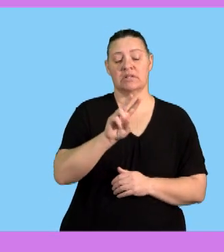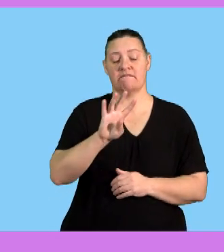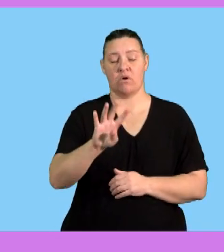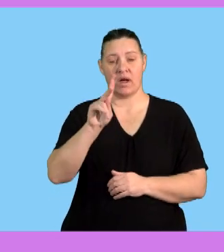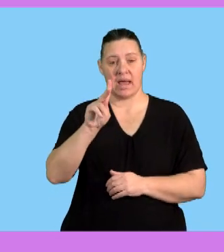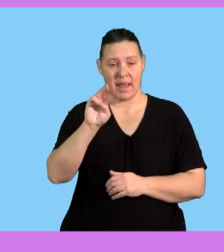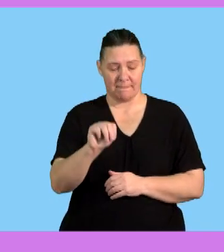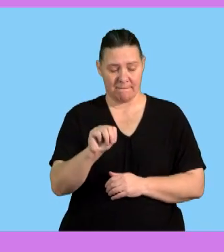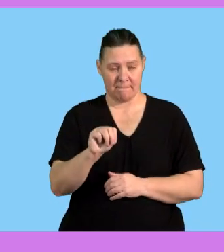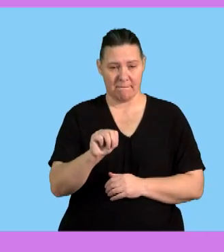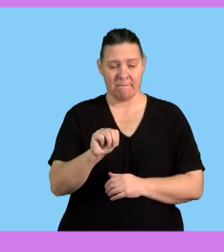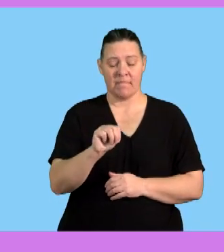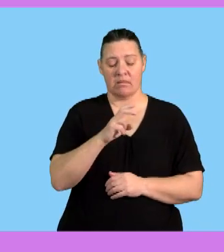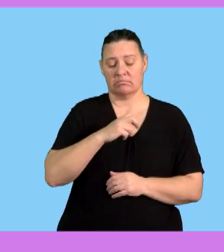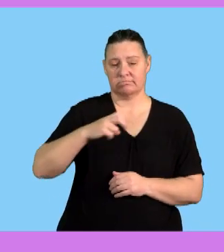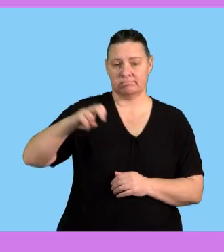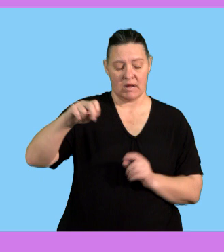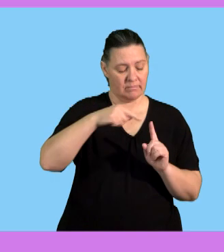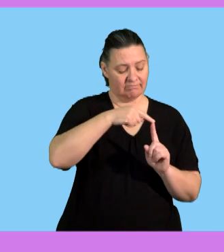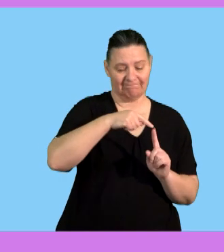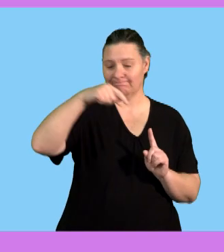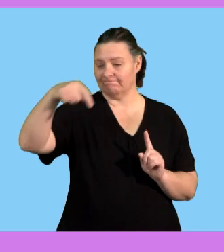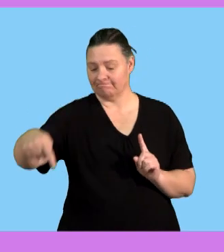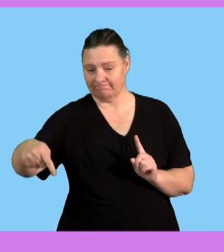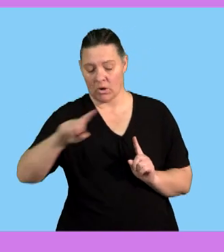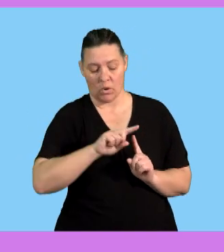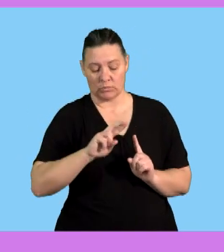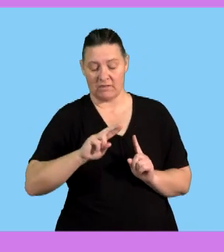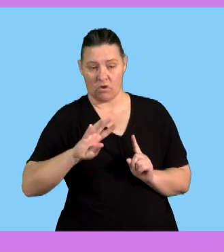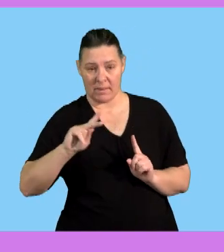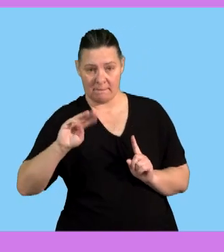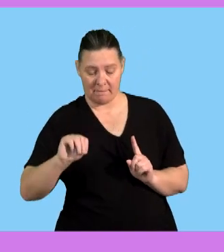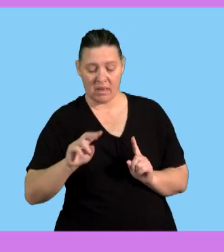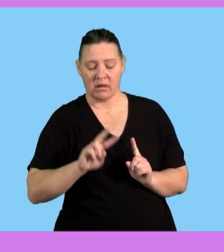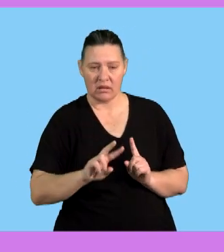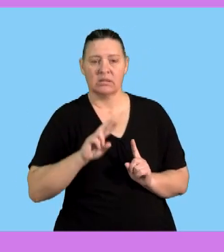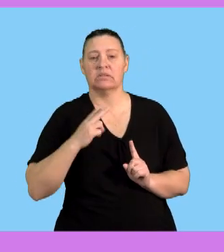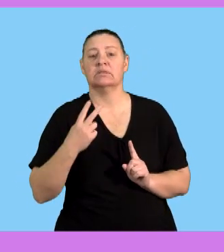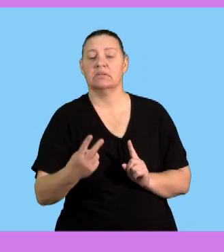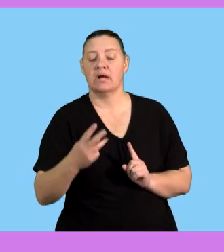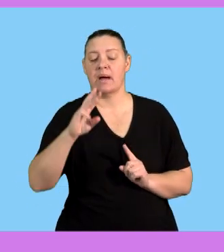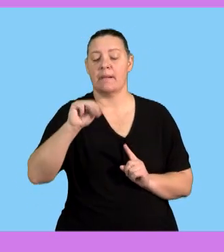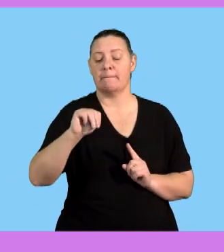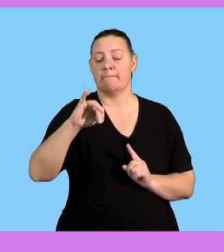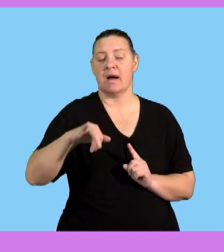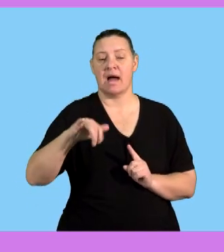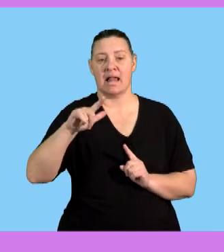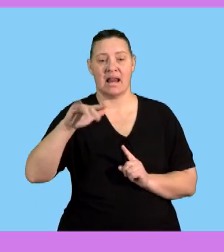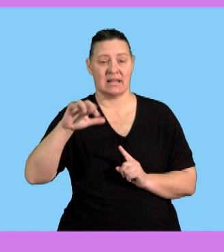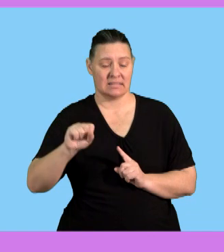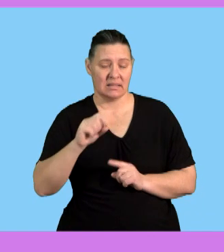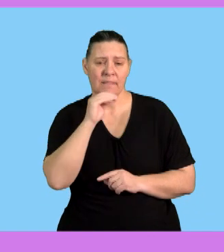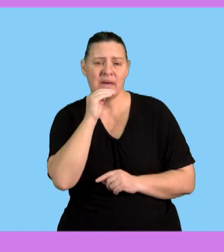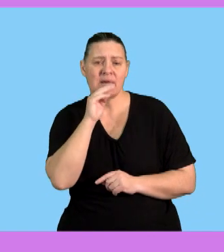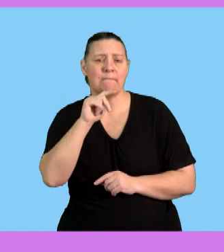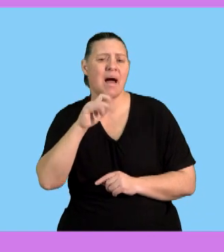124 kilometers was traveled between 2 points, convert the distance to miles if 1